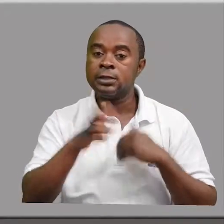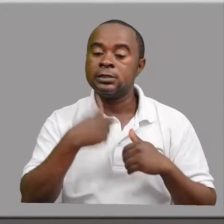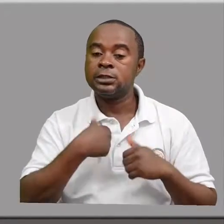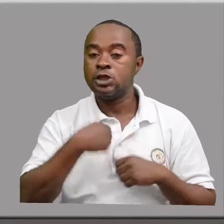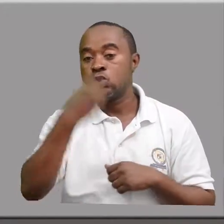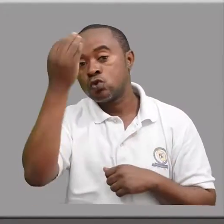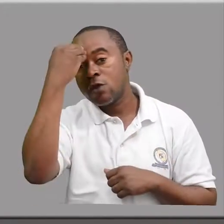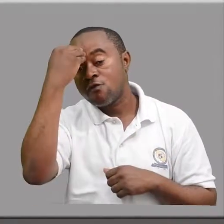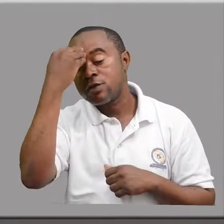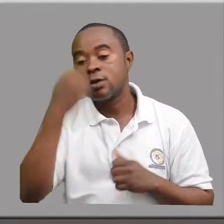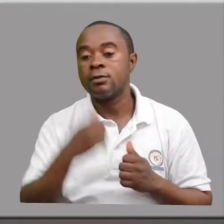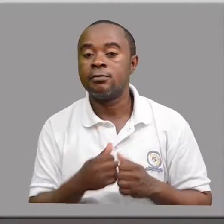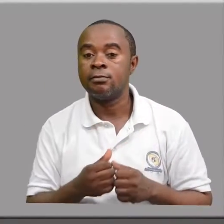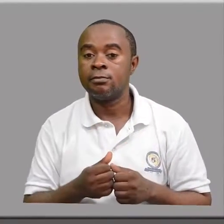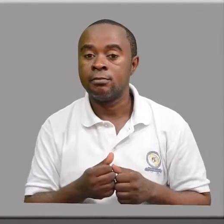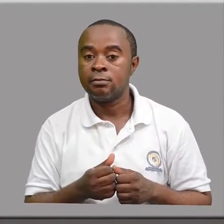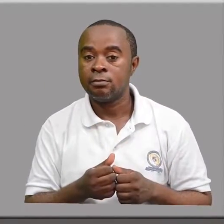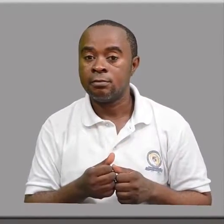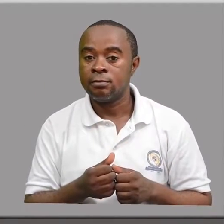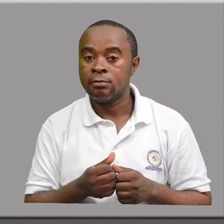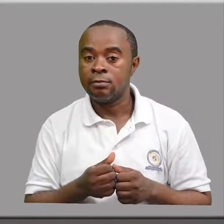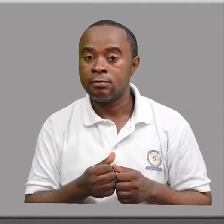about